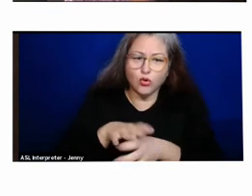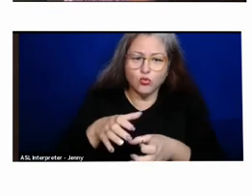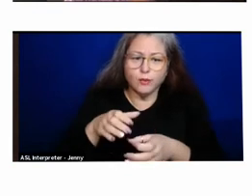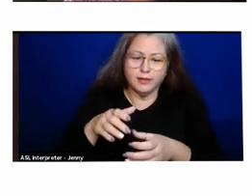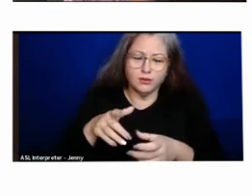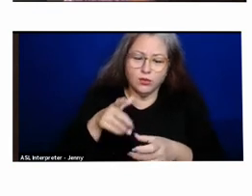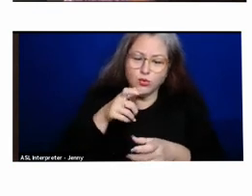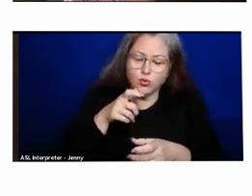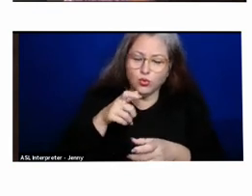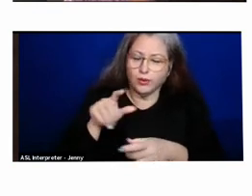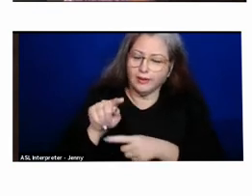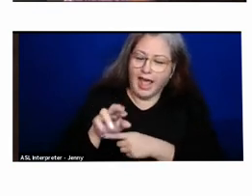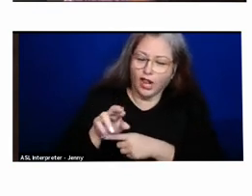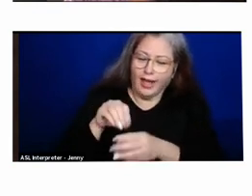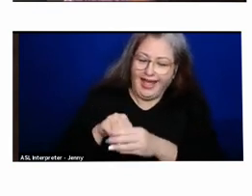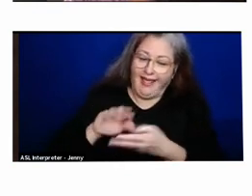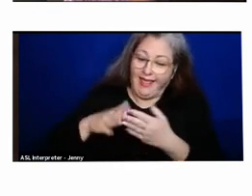that will be handed down to